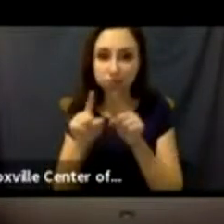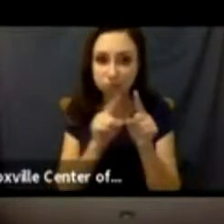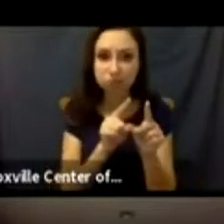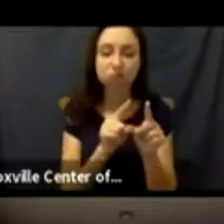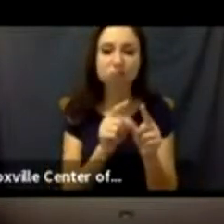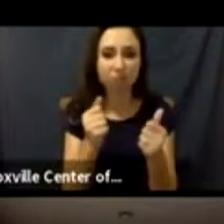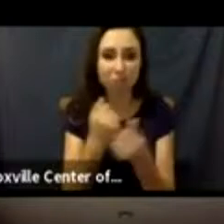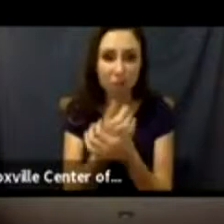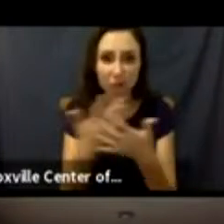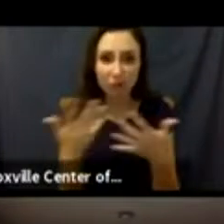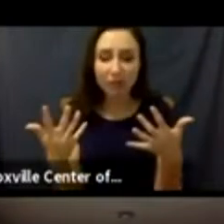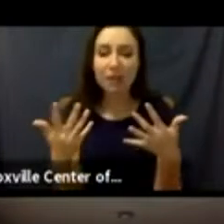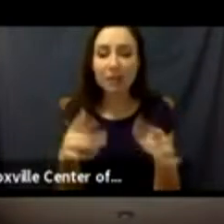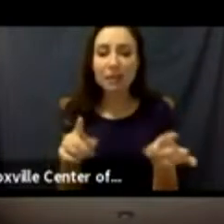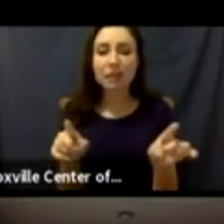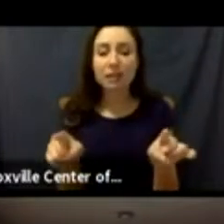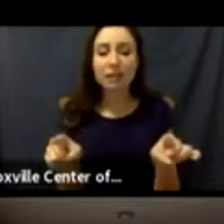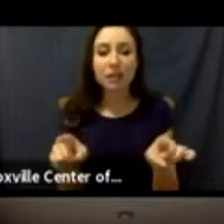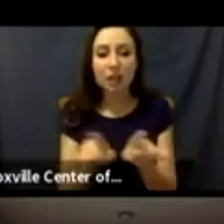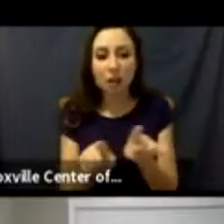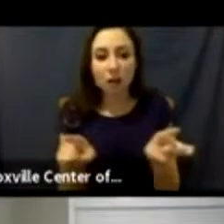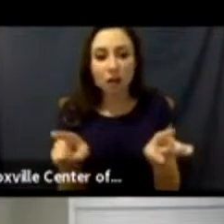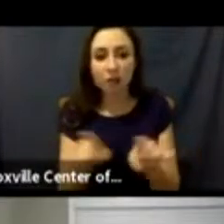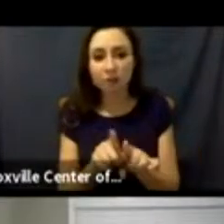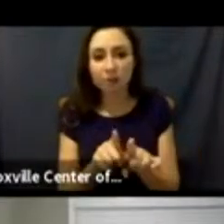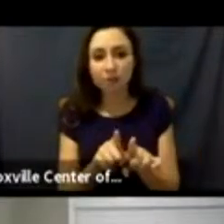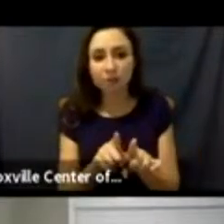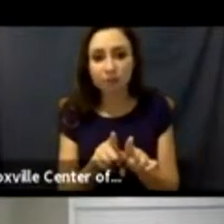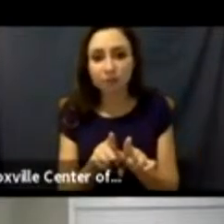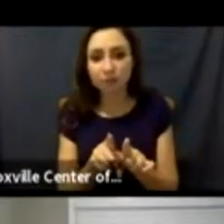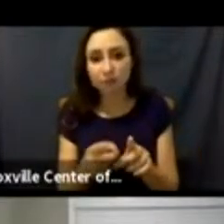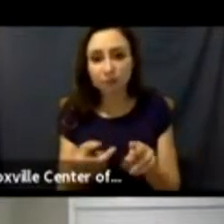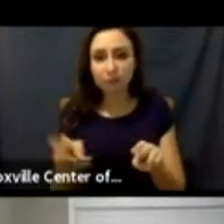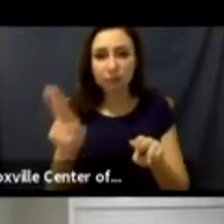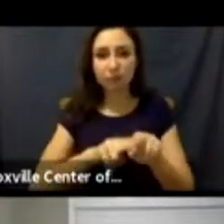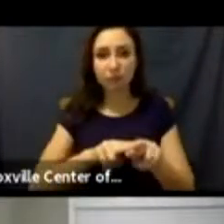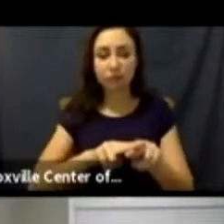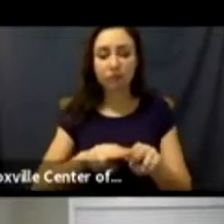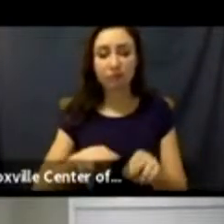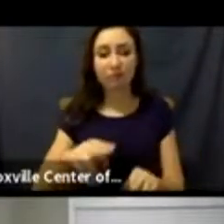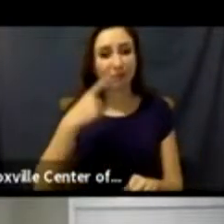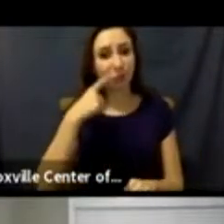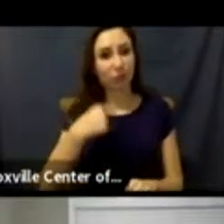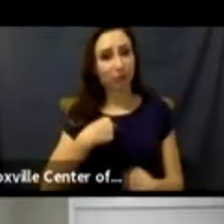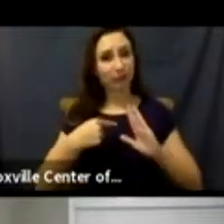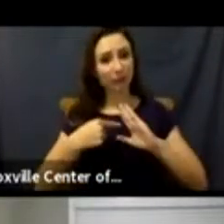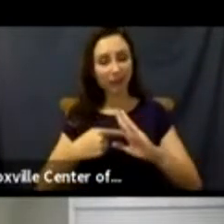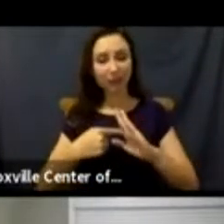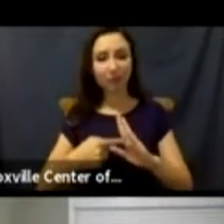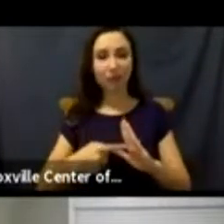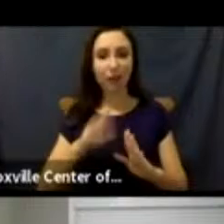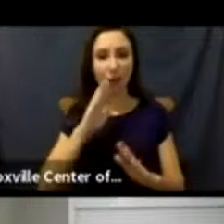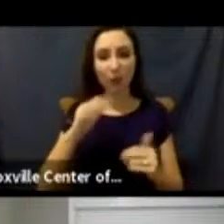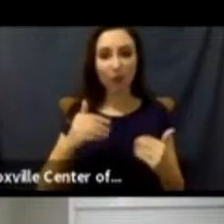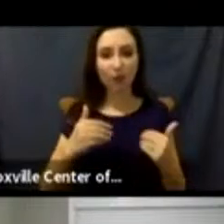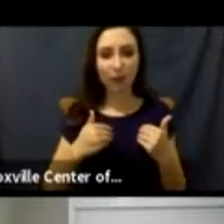but increasingly that, you know, I know for me, for example, I'm going to have my